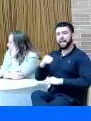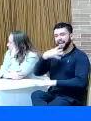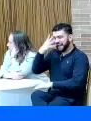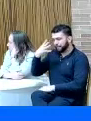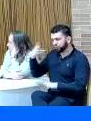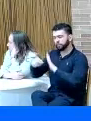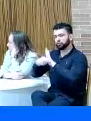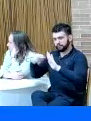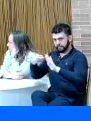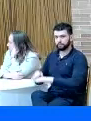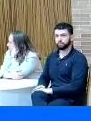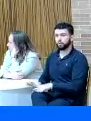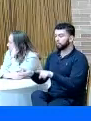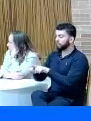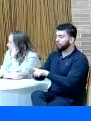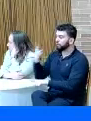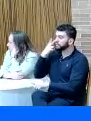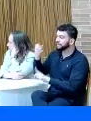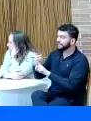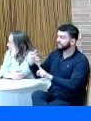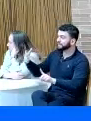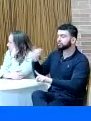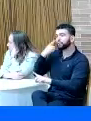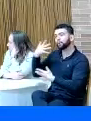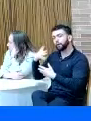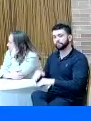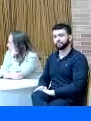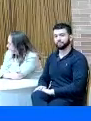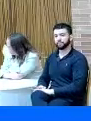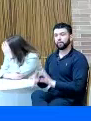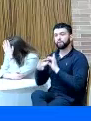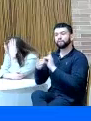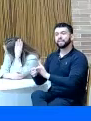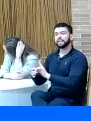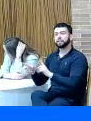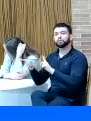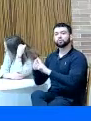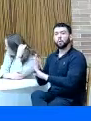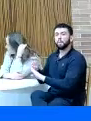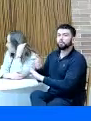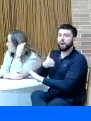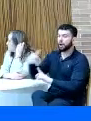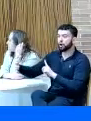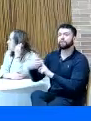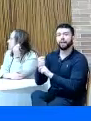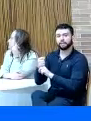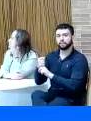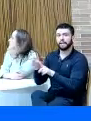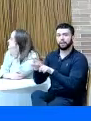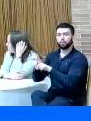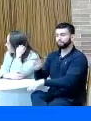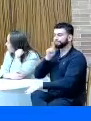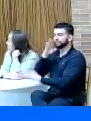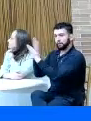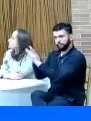seen added expansions to the human rights law with relation to Prior arrest and sealed records so as I mentioned yesterday I'm always proud